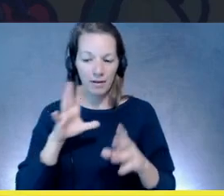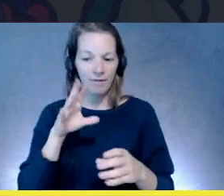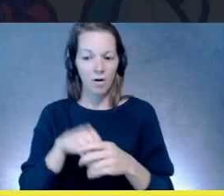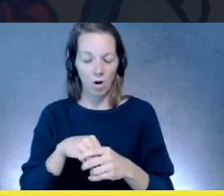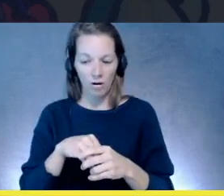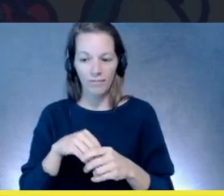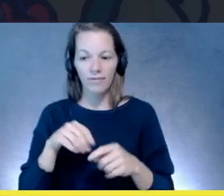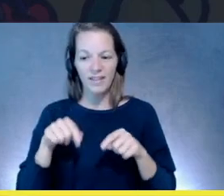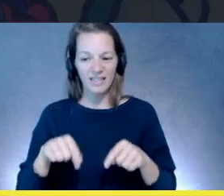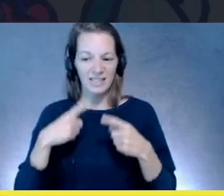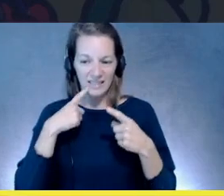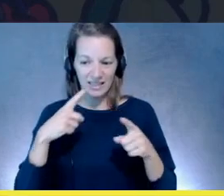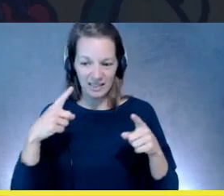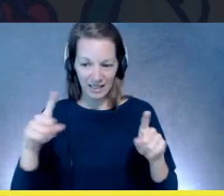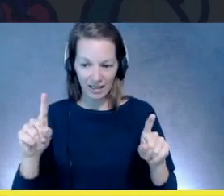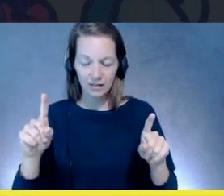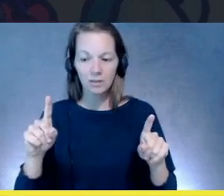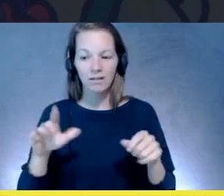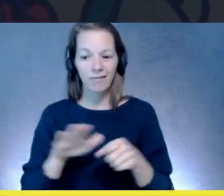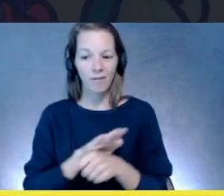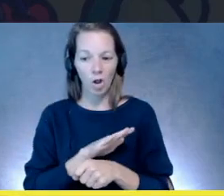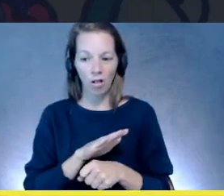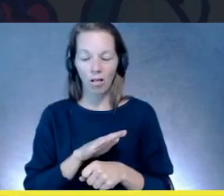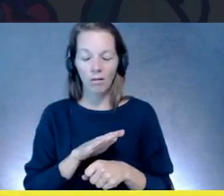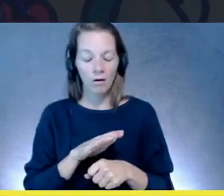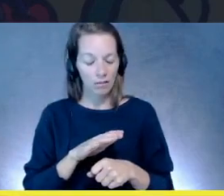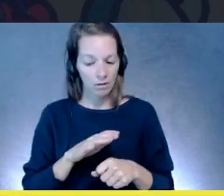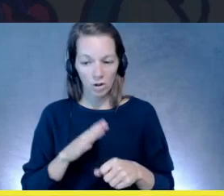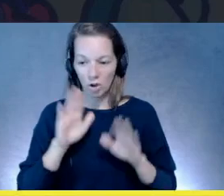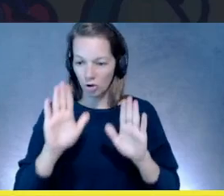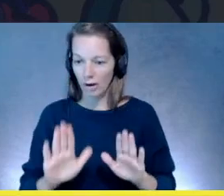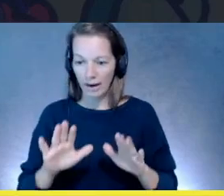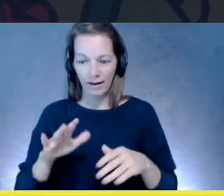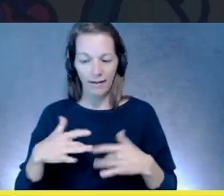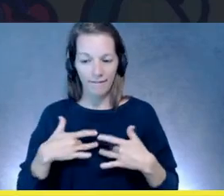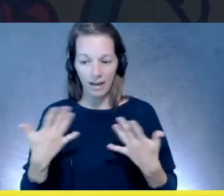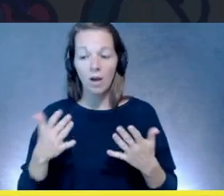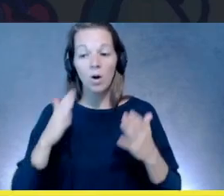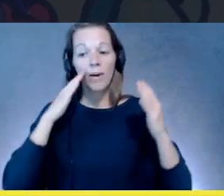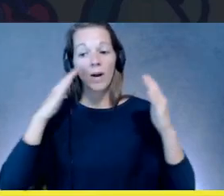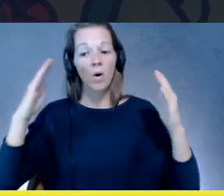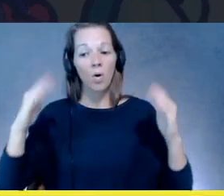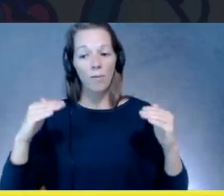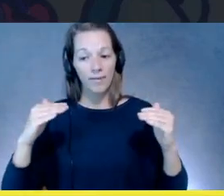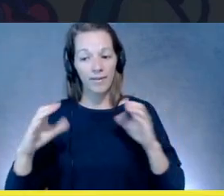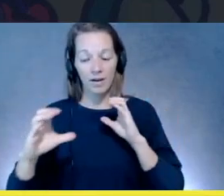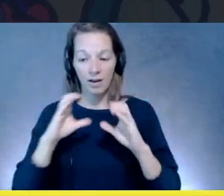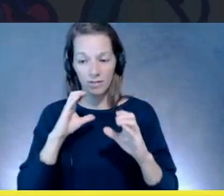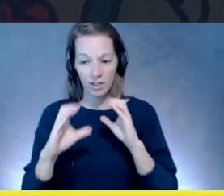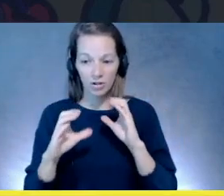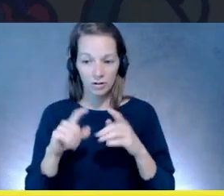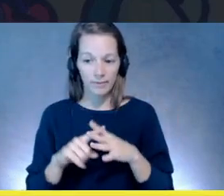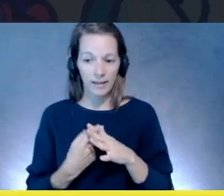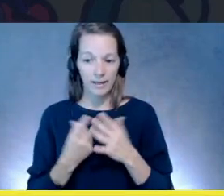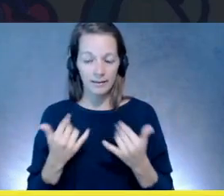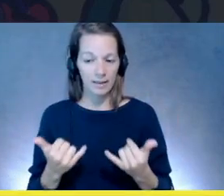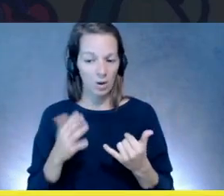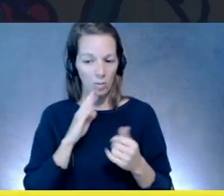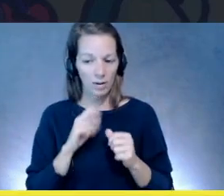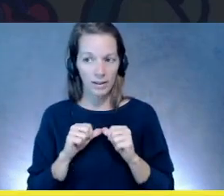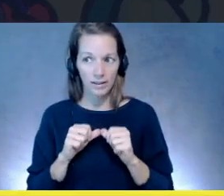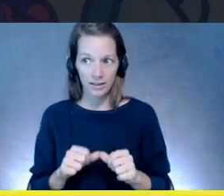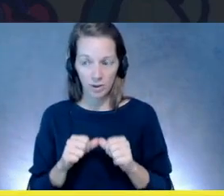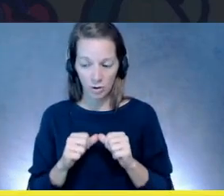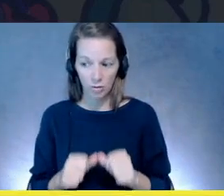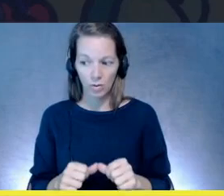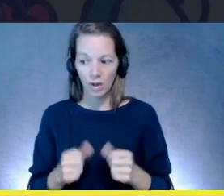a successful event, and we really do hope that the conversations that began today will continue in